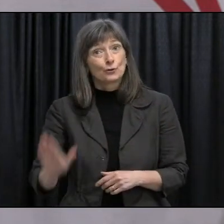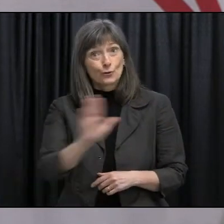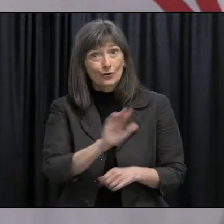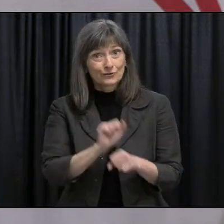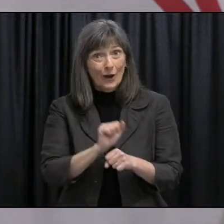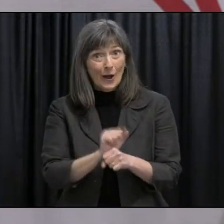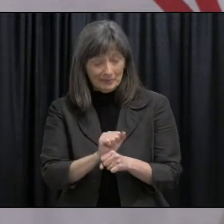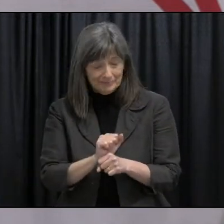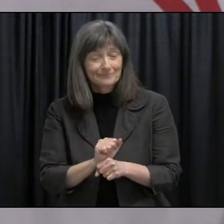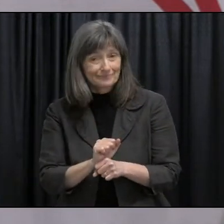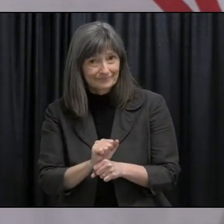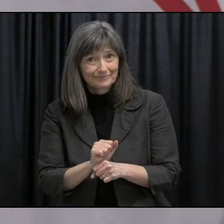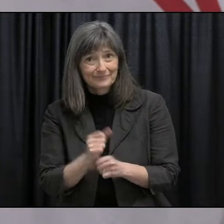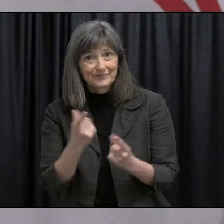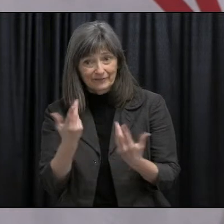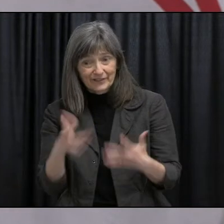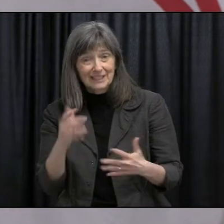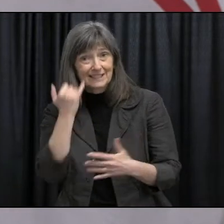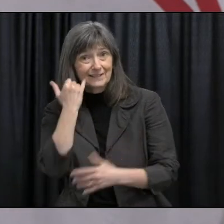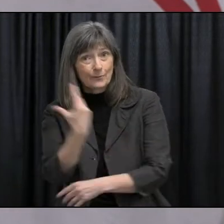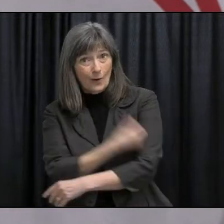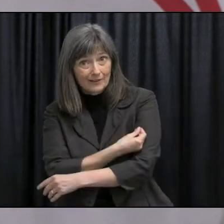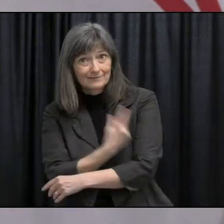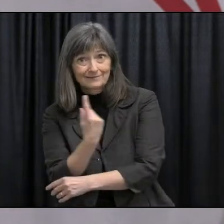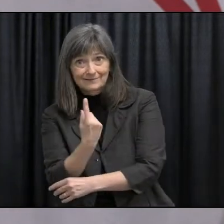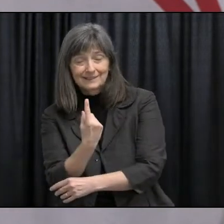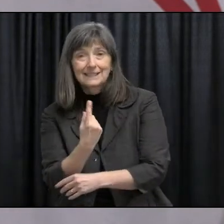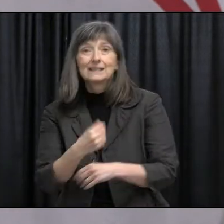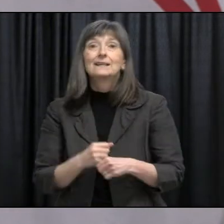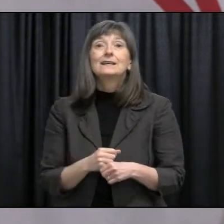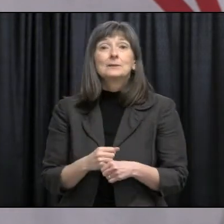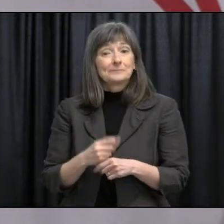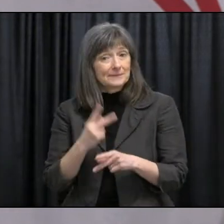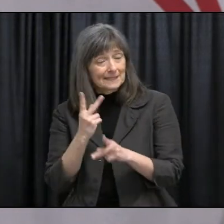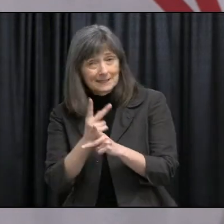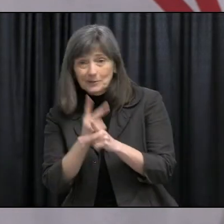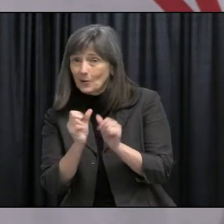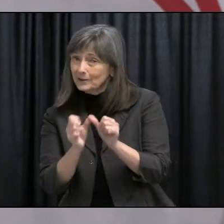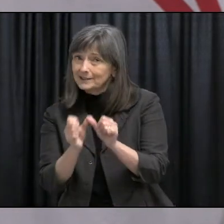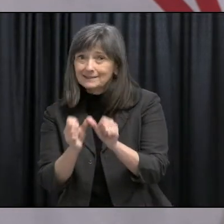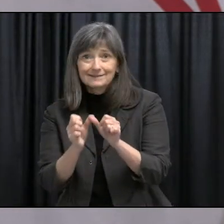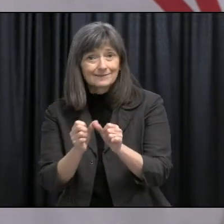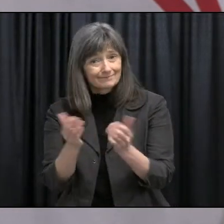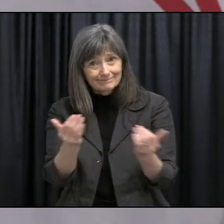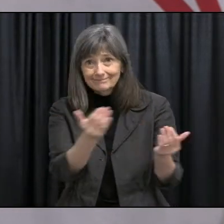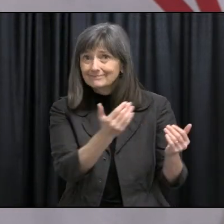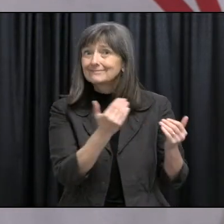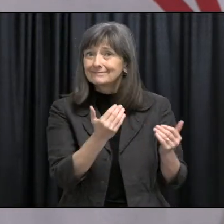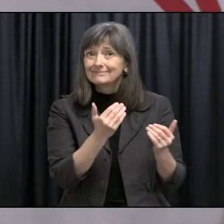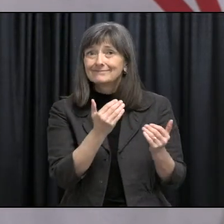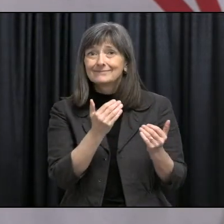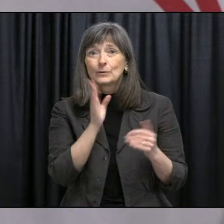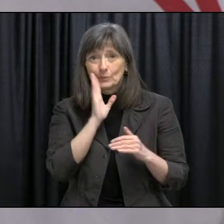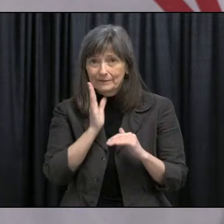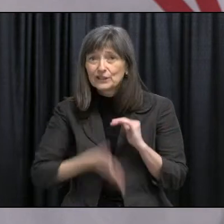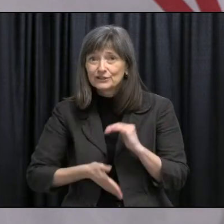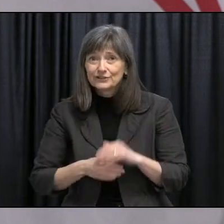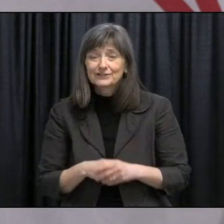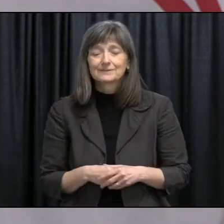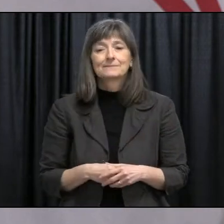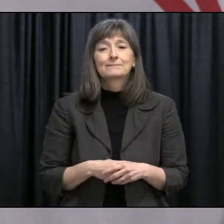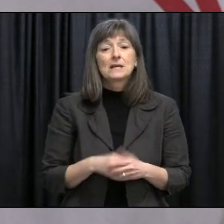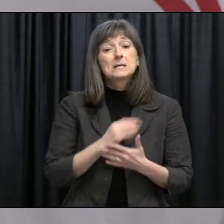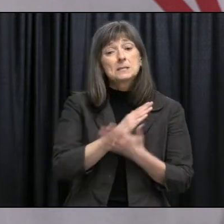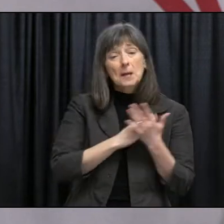part. It's so important to do so. Get vaccinated. Please keep it up, and we will get there. Yes, we have some